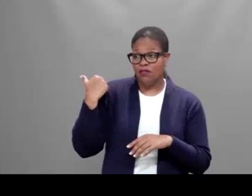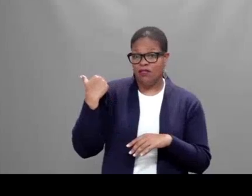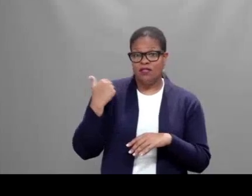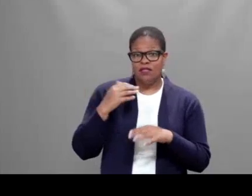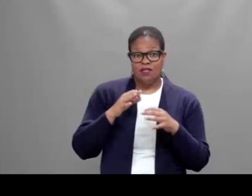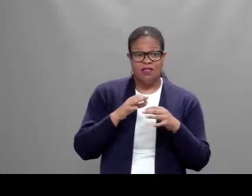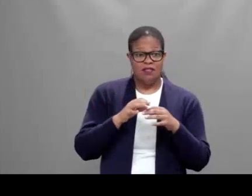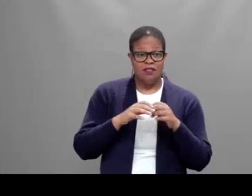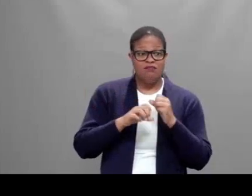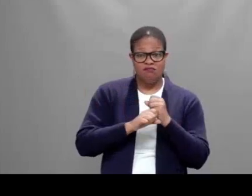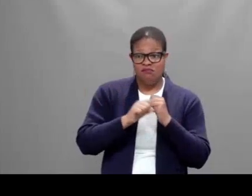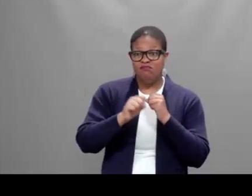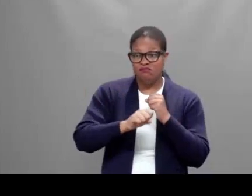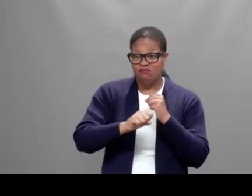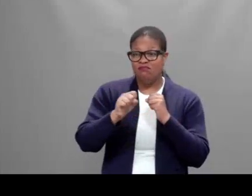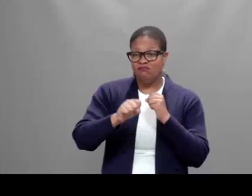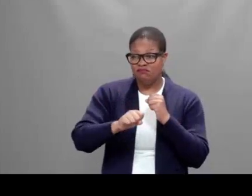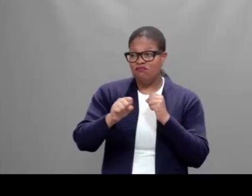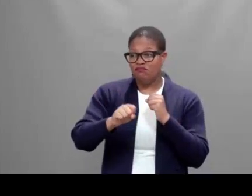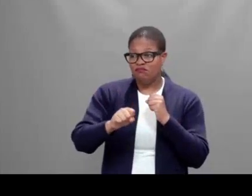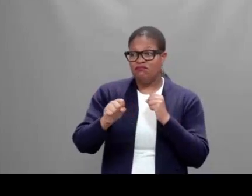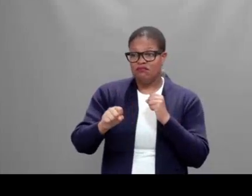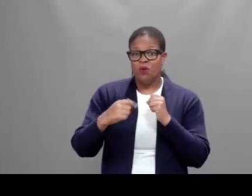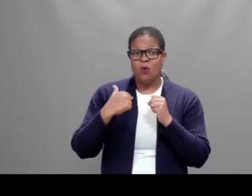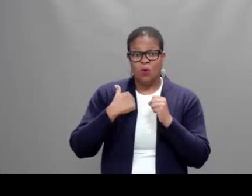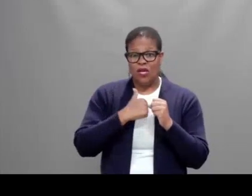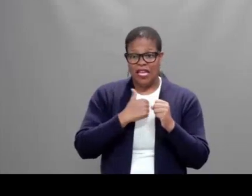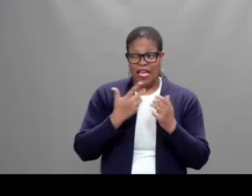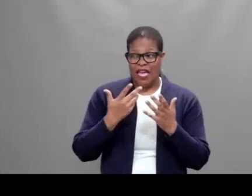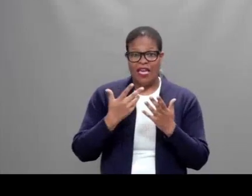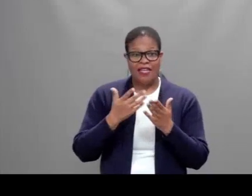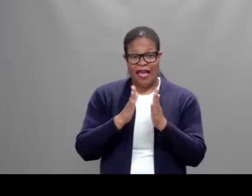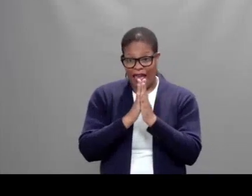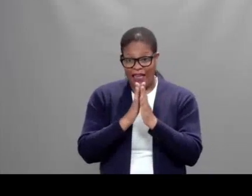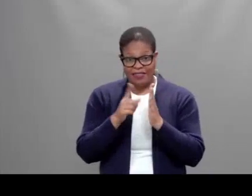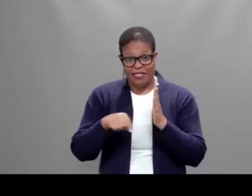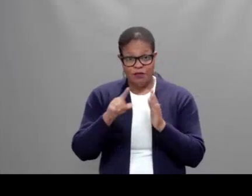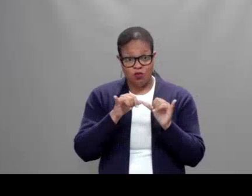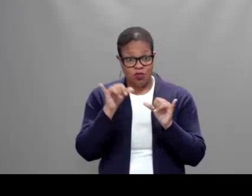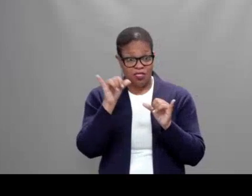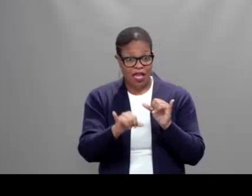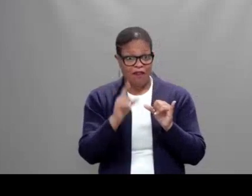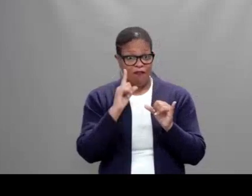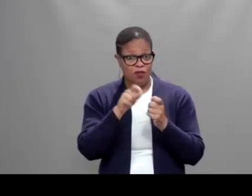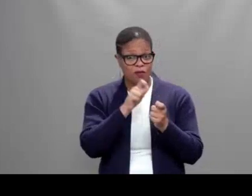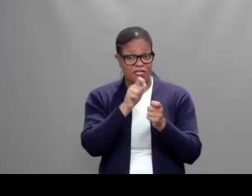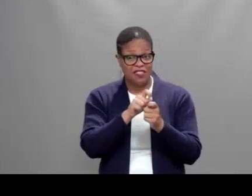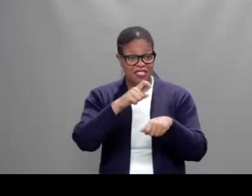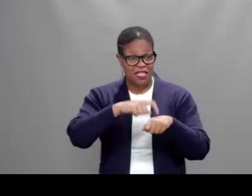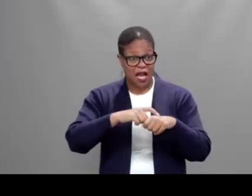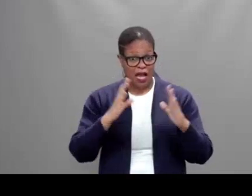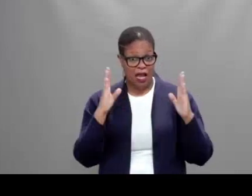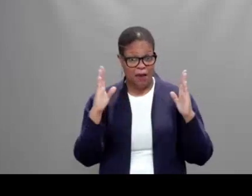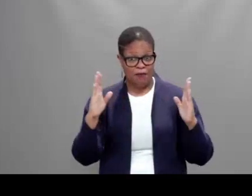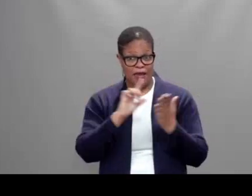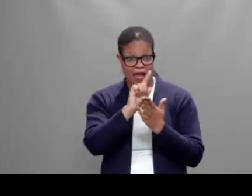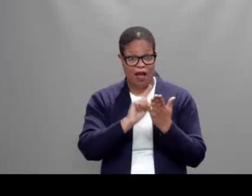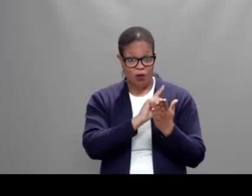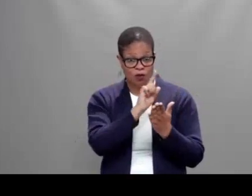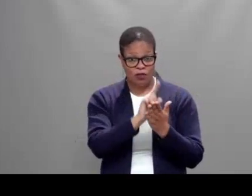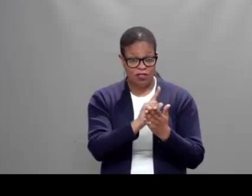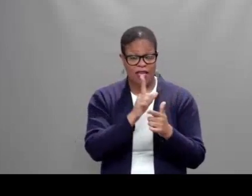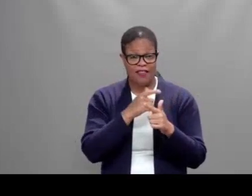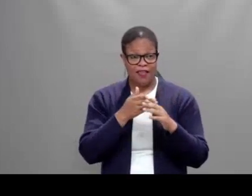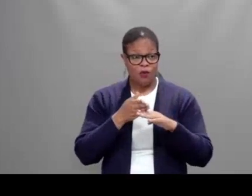it went wrong and we had programmed them or asked them to stay for a certain number of hours and